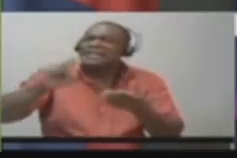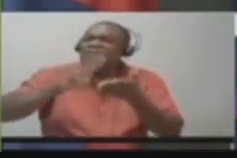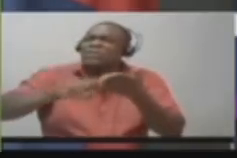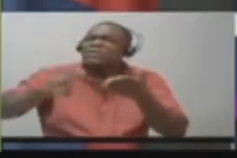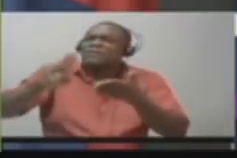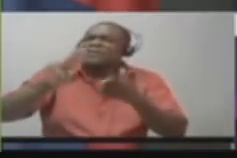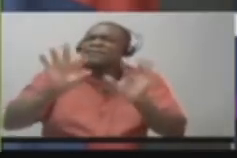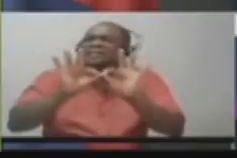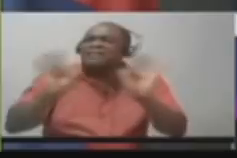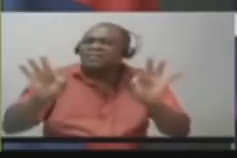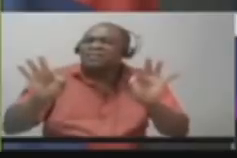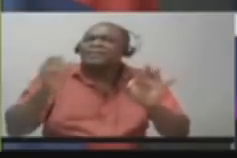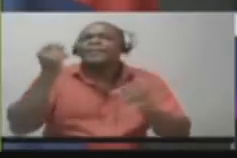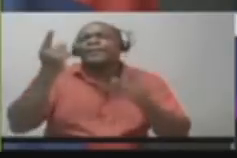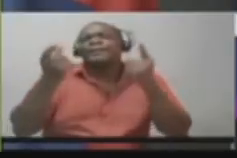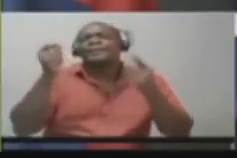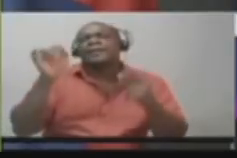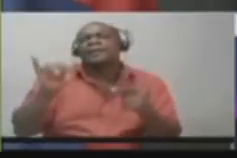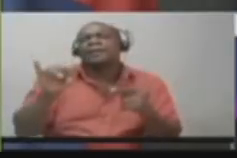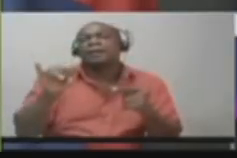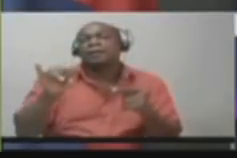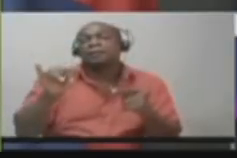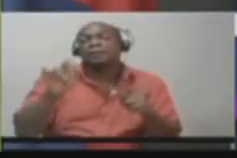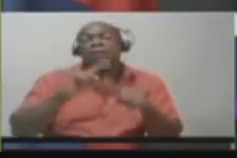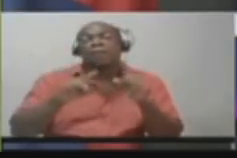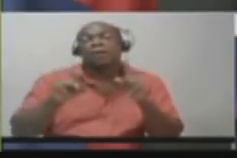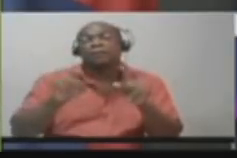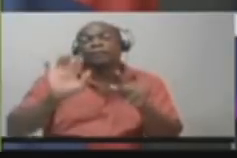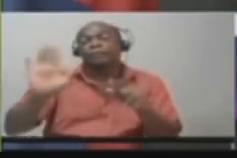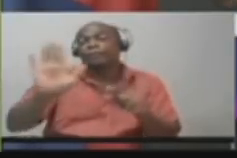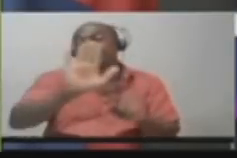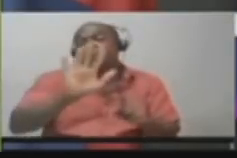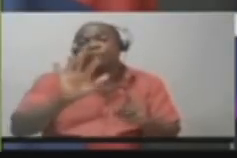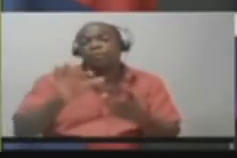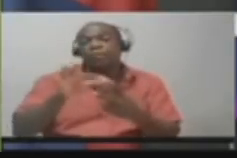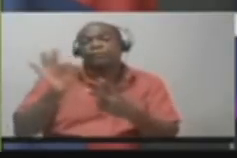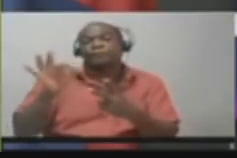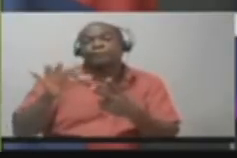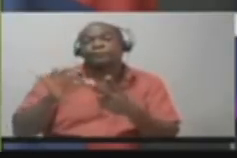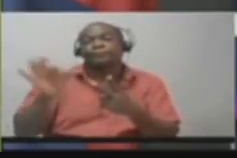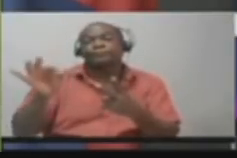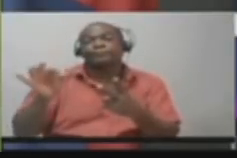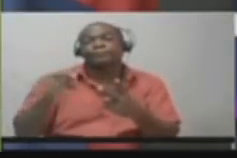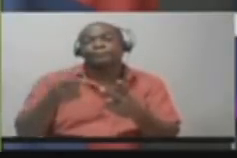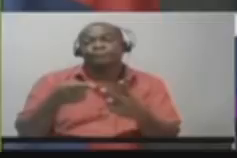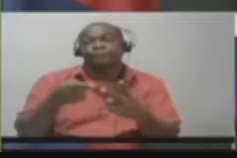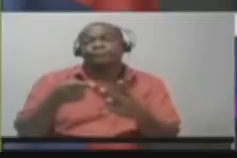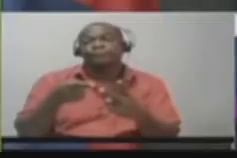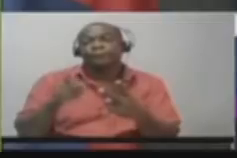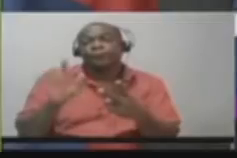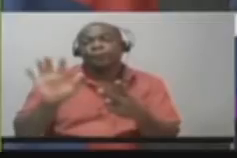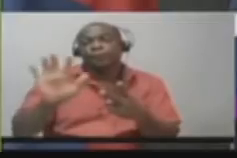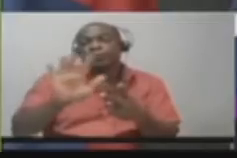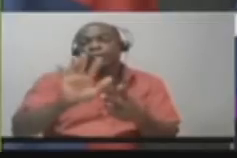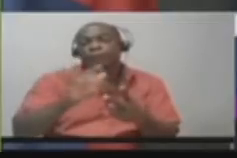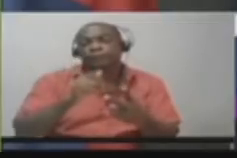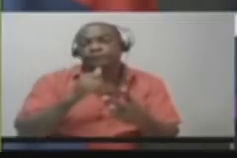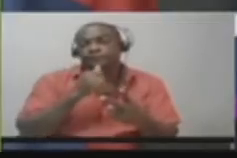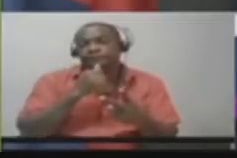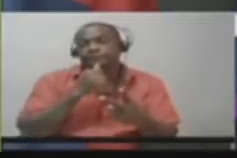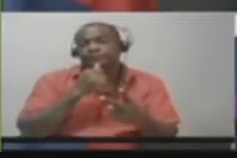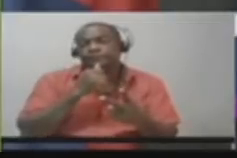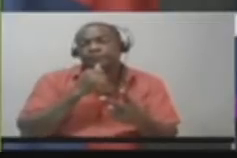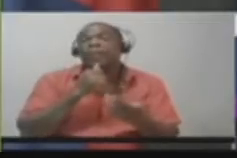in there. And as I mentioned, the opening up of the food stations, just remember, the food that's opening up tomorrow on